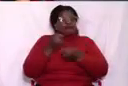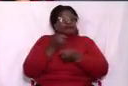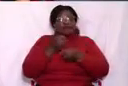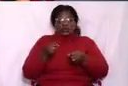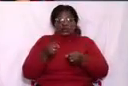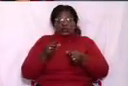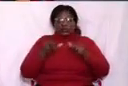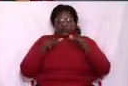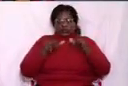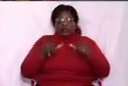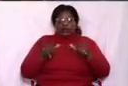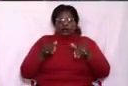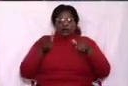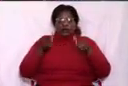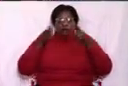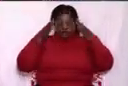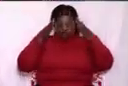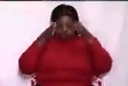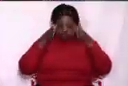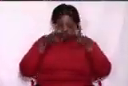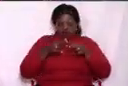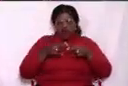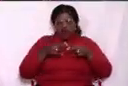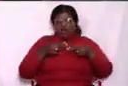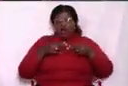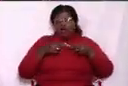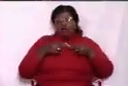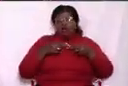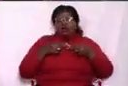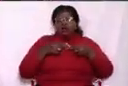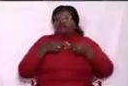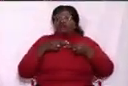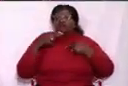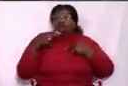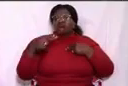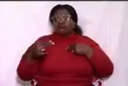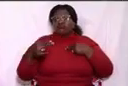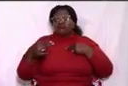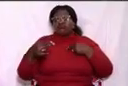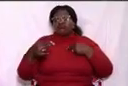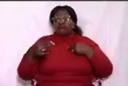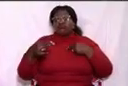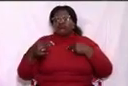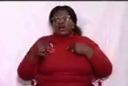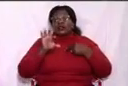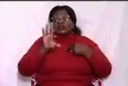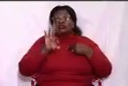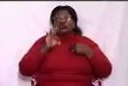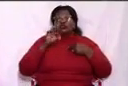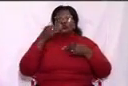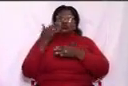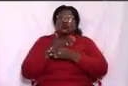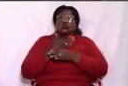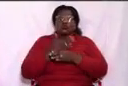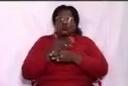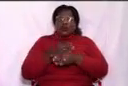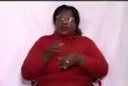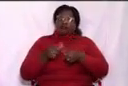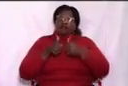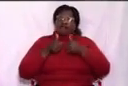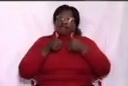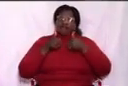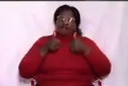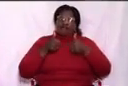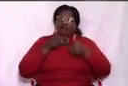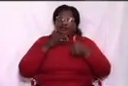don't really like going long hours for one thing. Yeah. So I choose working smart, because when you work smart, you'd find